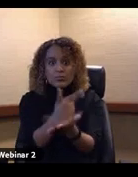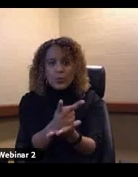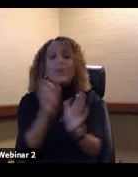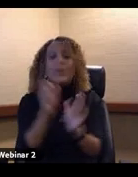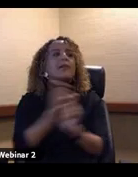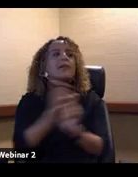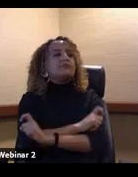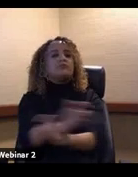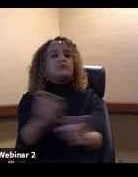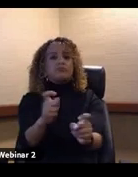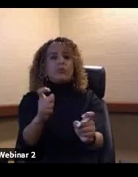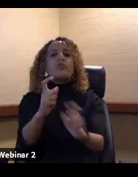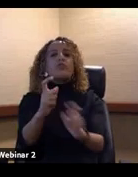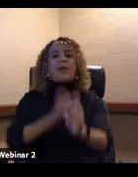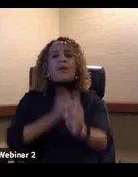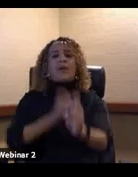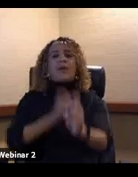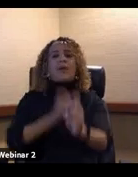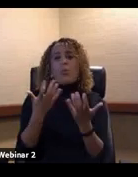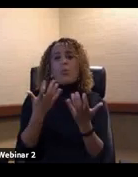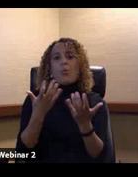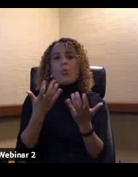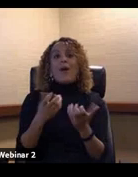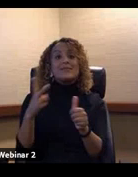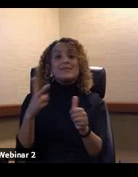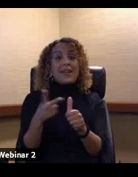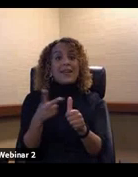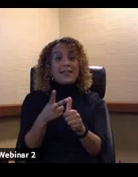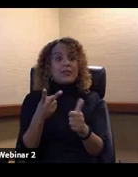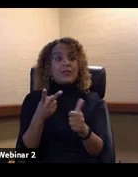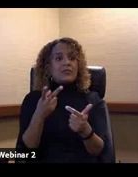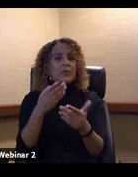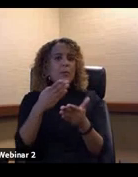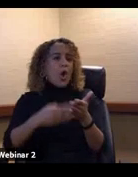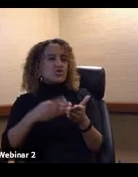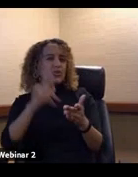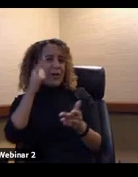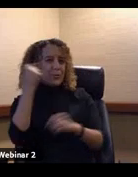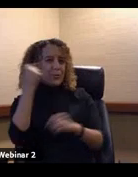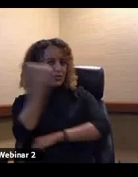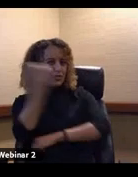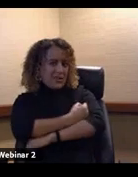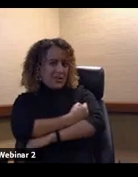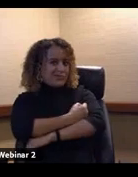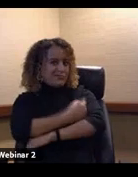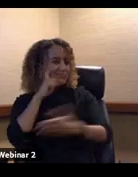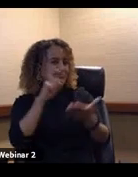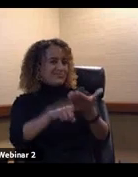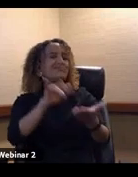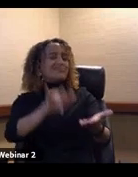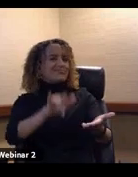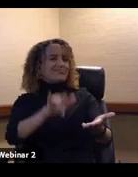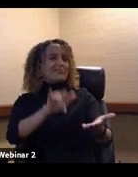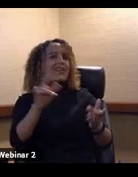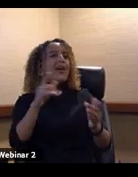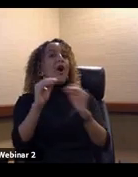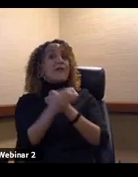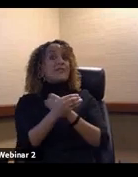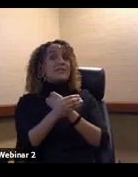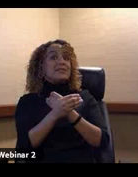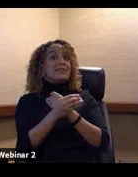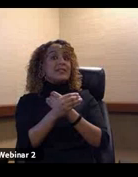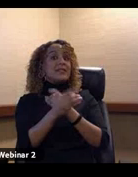we're able to issue our grants. Secondly, I want to acknowledge the partial government shutdown. As you can see, the Office on Violence